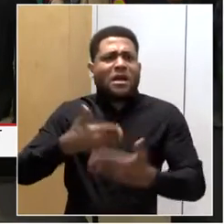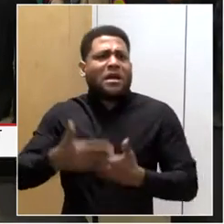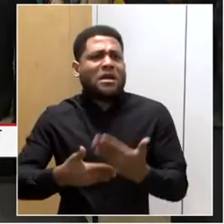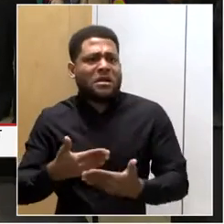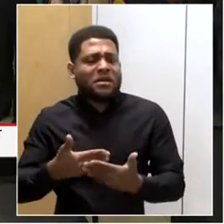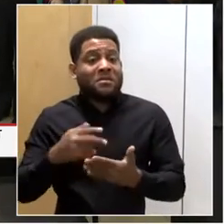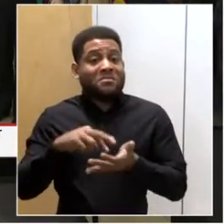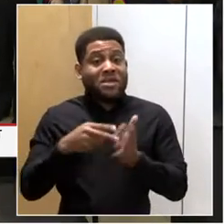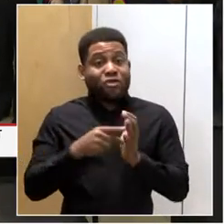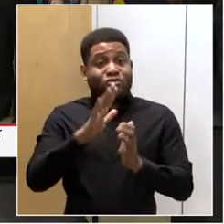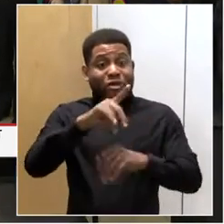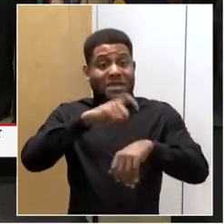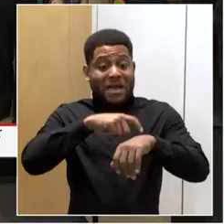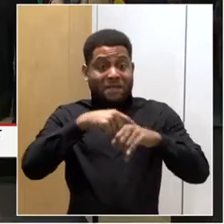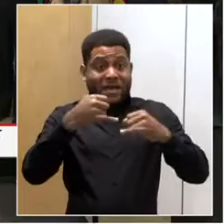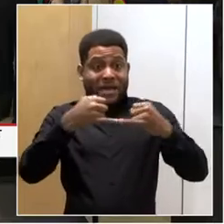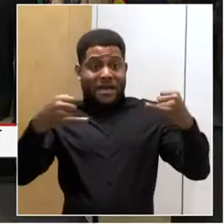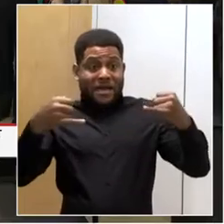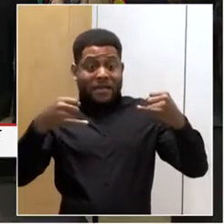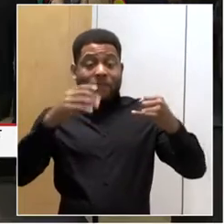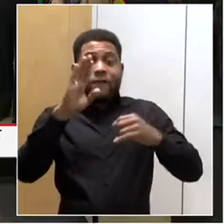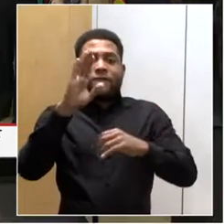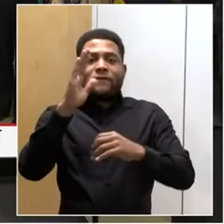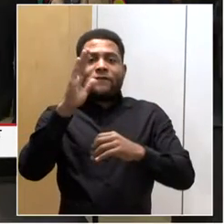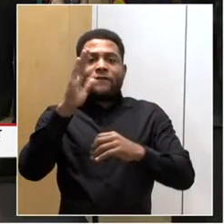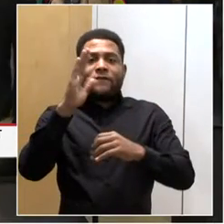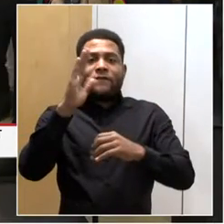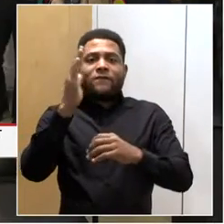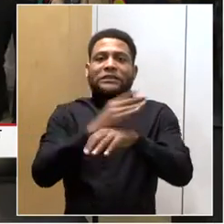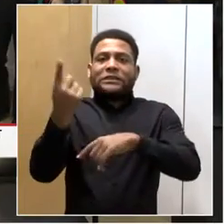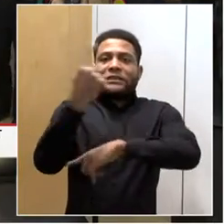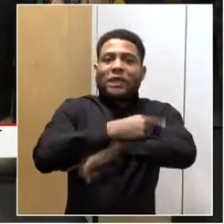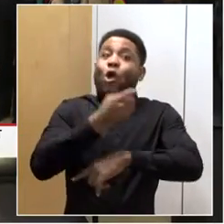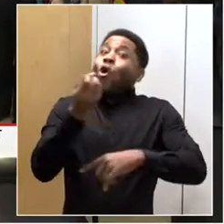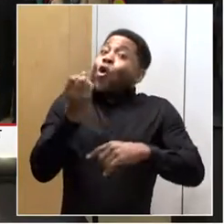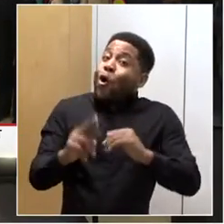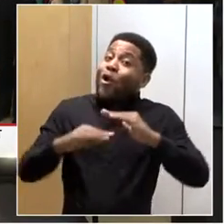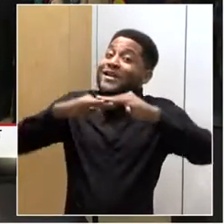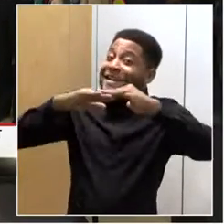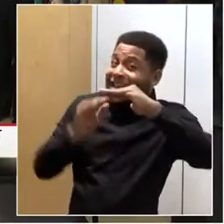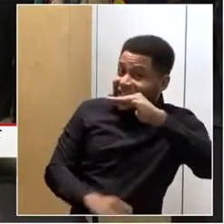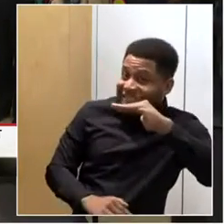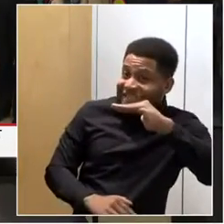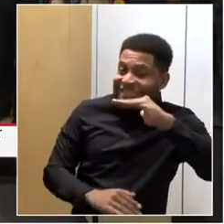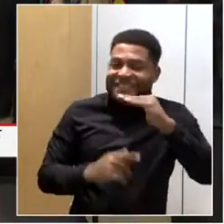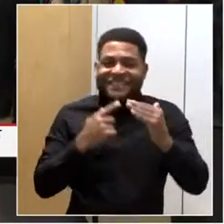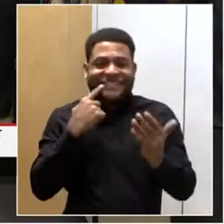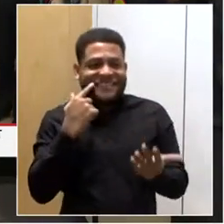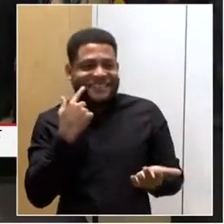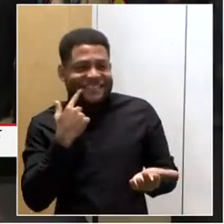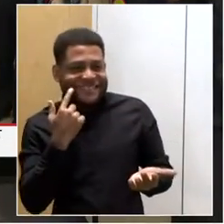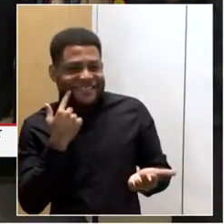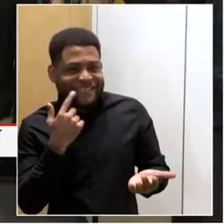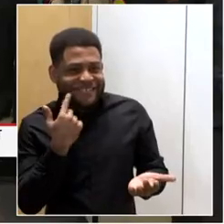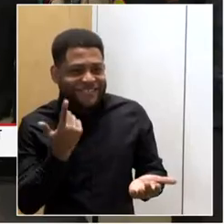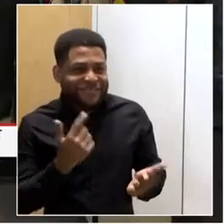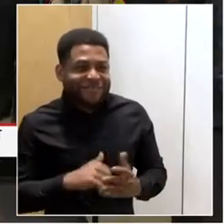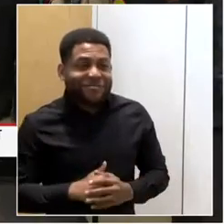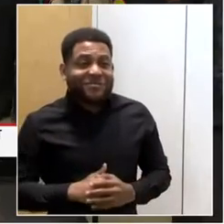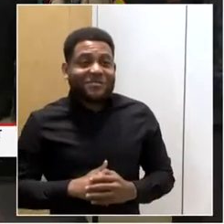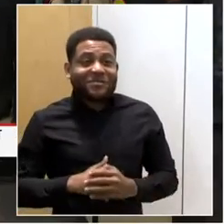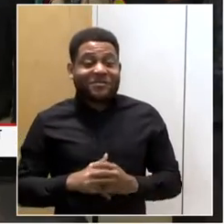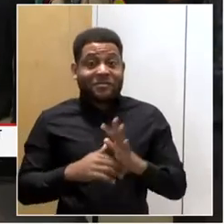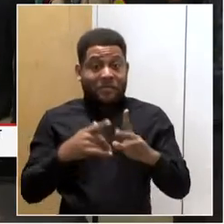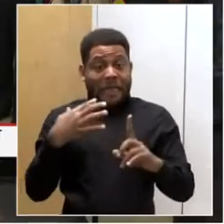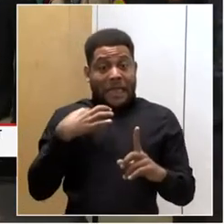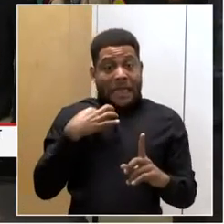of 15 business days or less. Going to do lower than that. We're going to shoot for that. From application to issuance